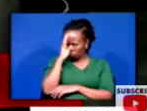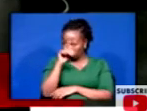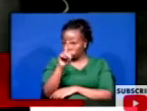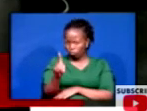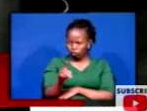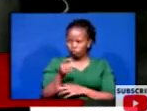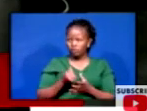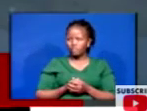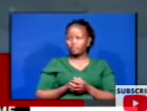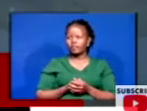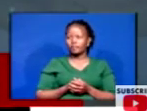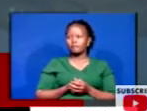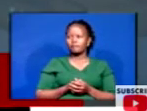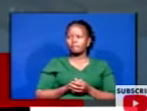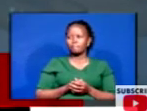Rowa.